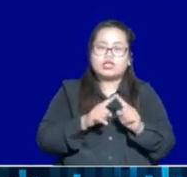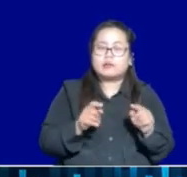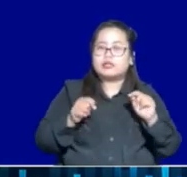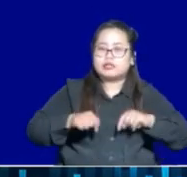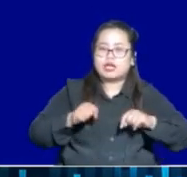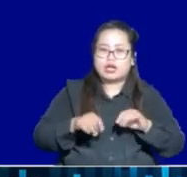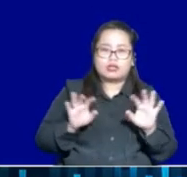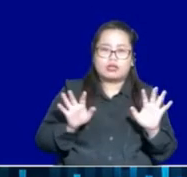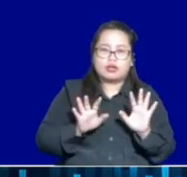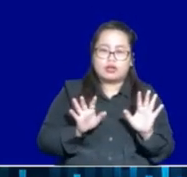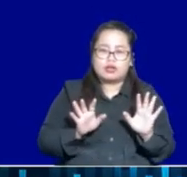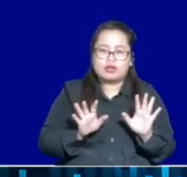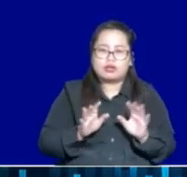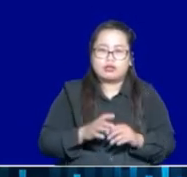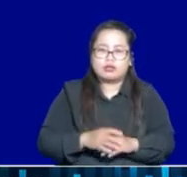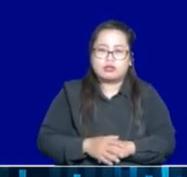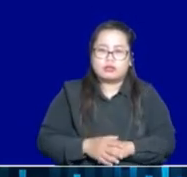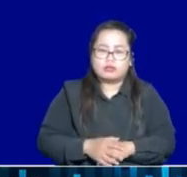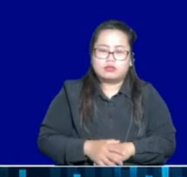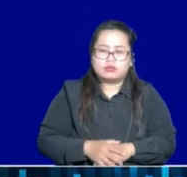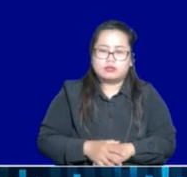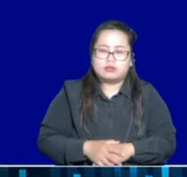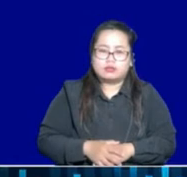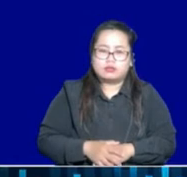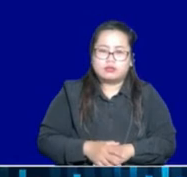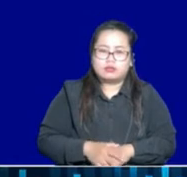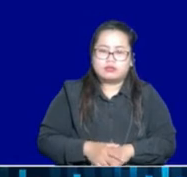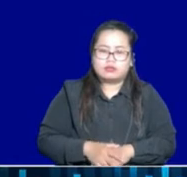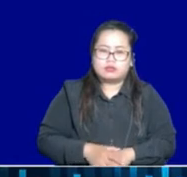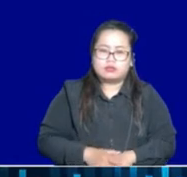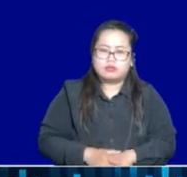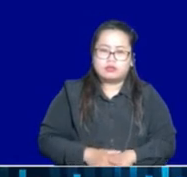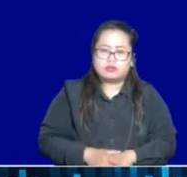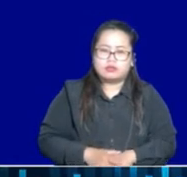these manufacturing firms. And we found a set